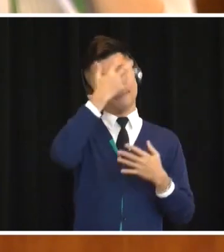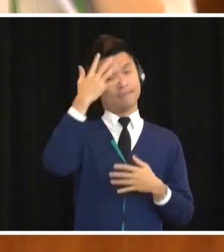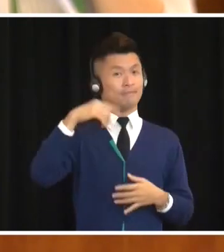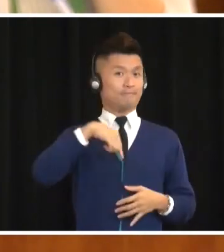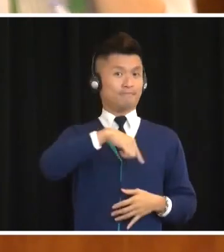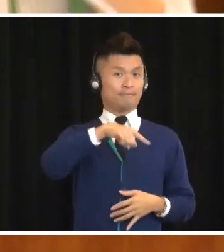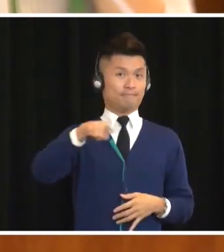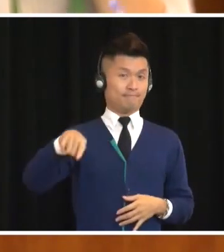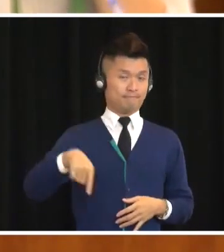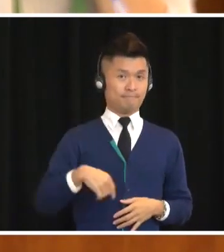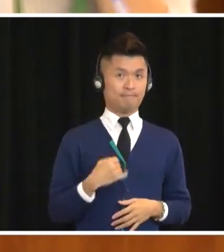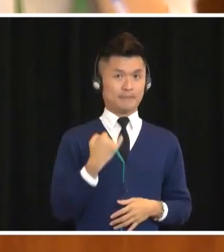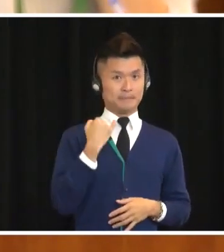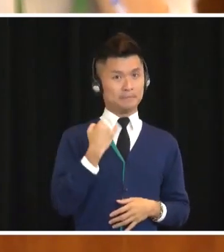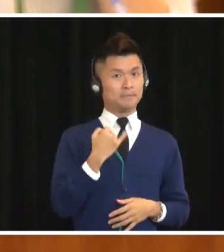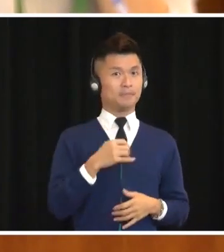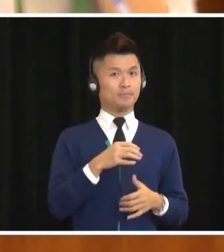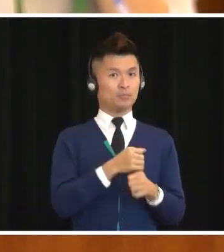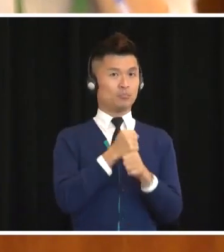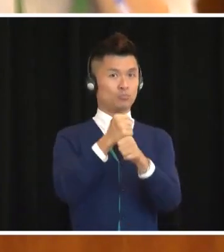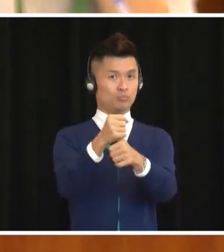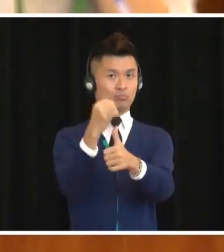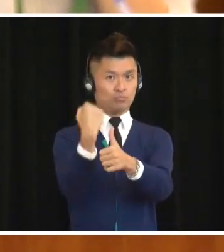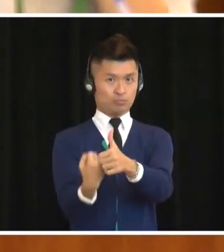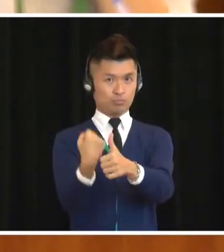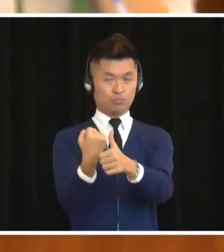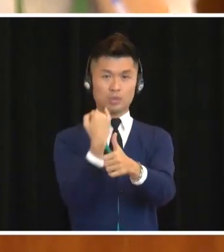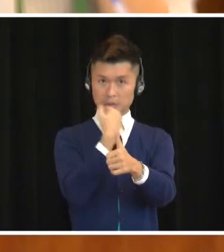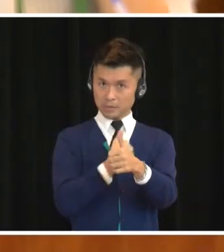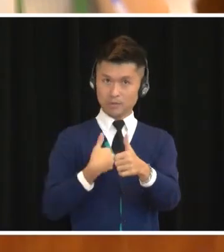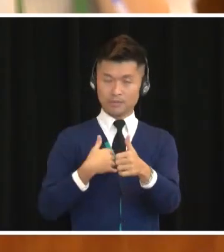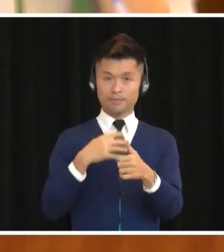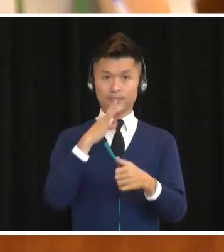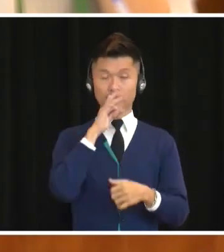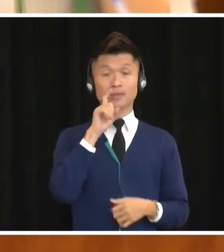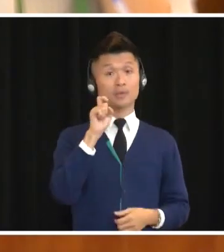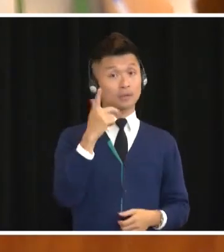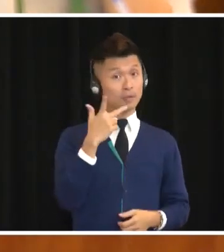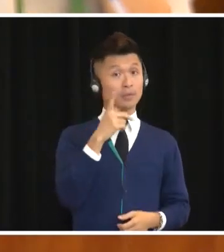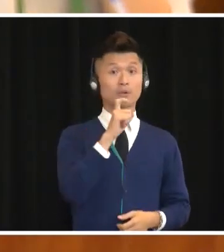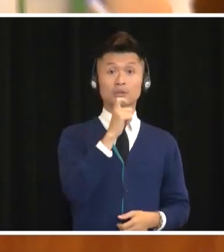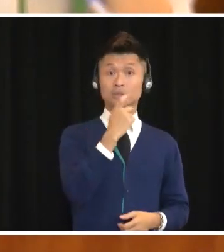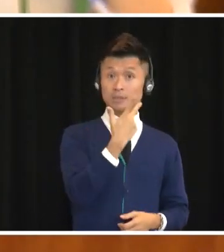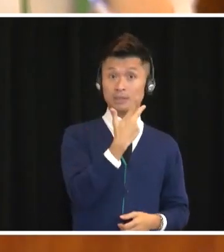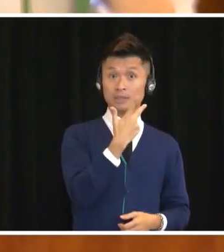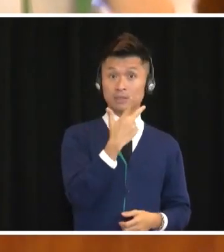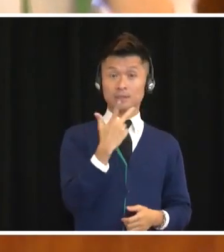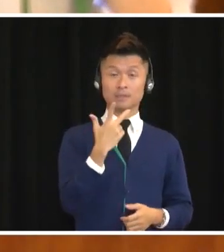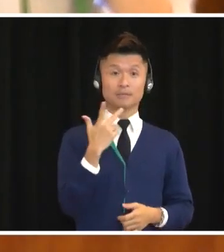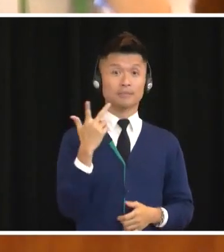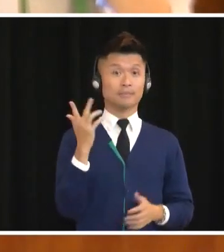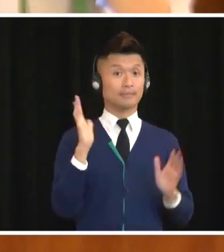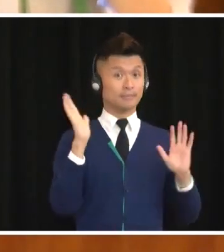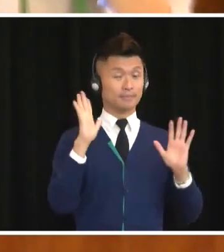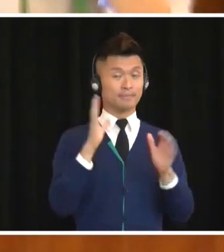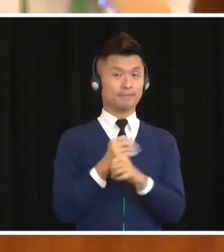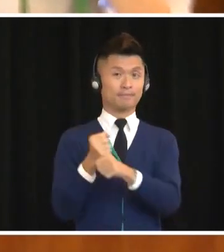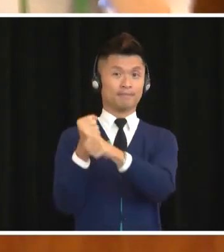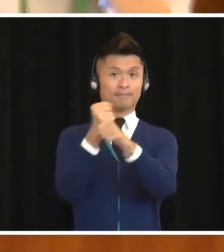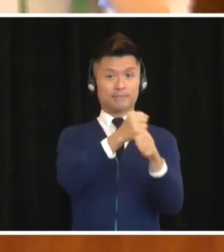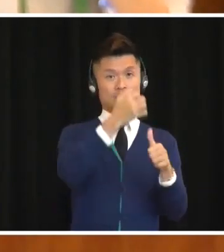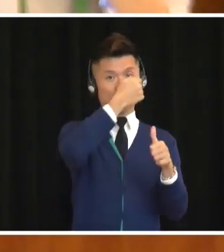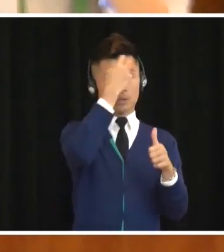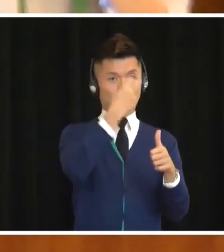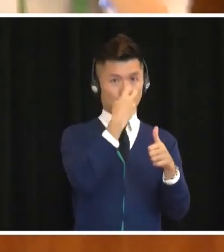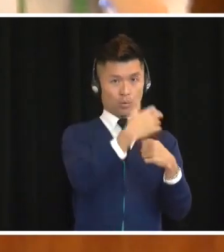If the child between 7 to 18 commits a crime, they may subject to detention center. So